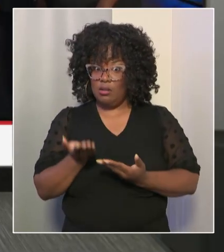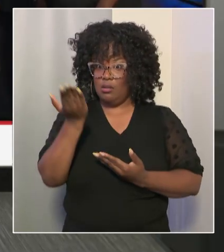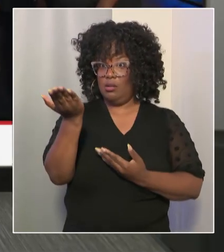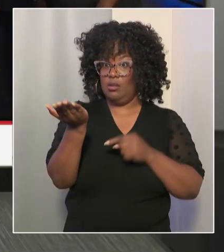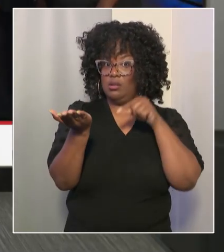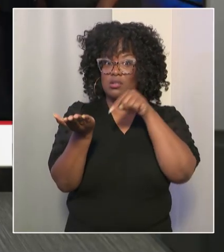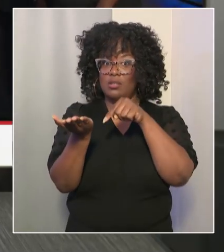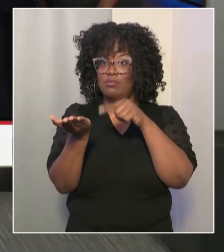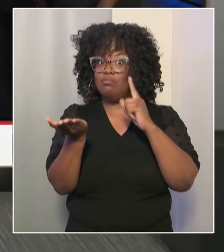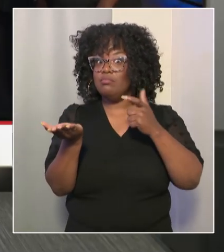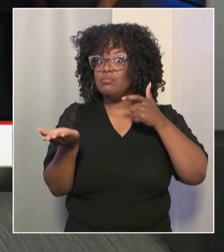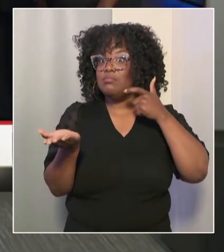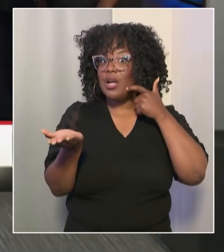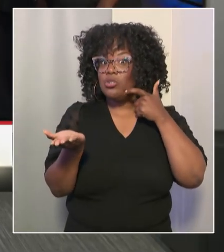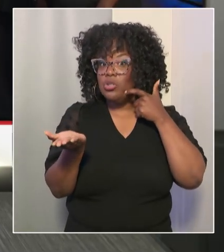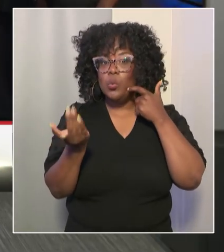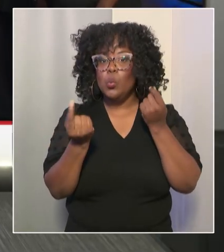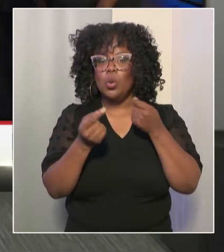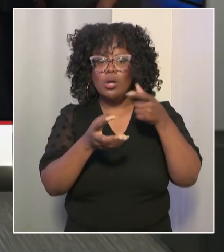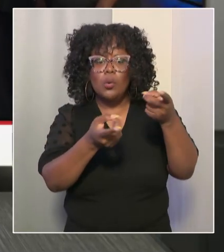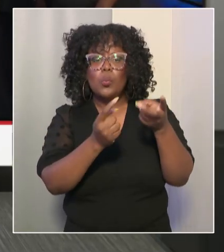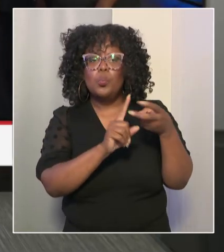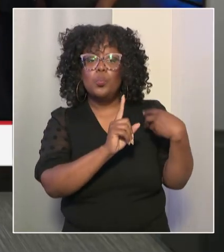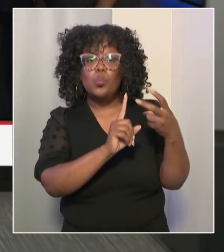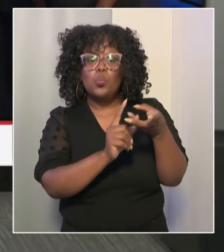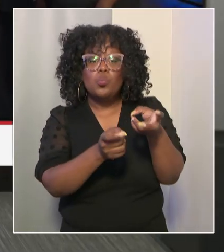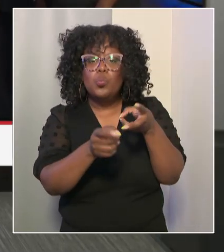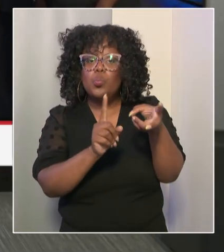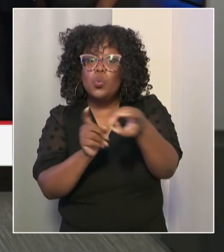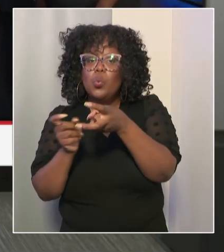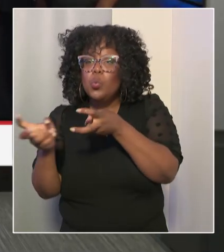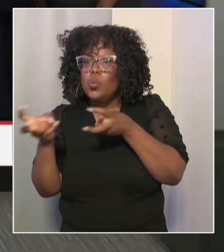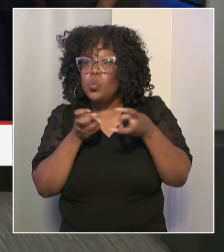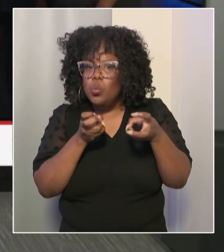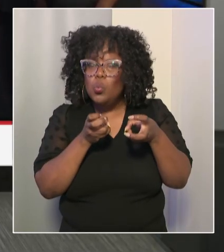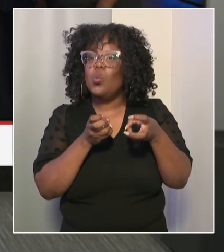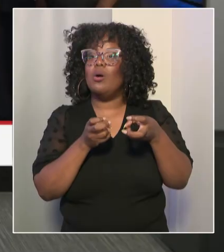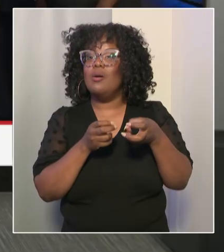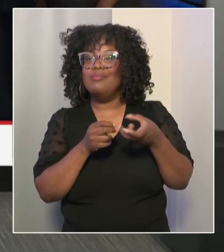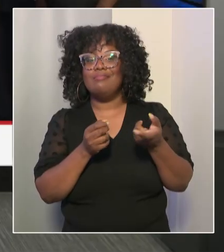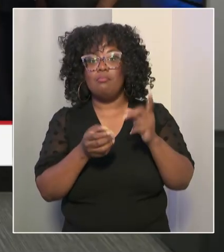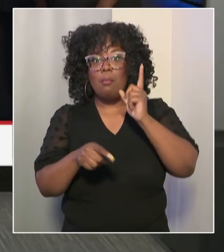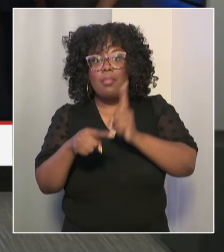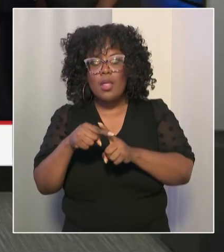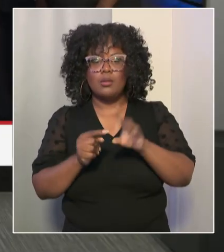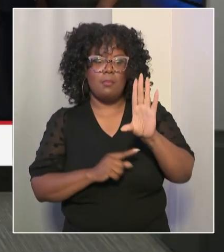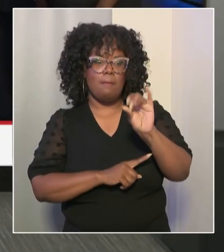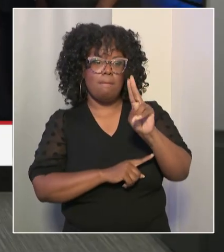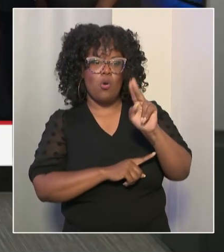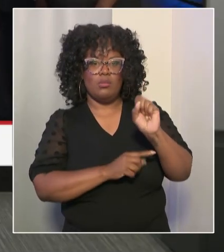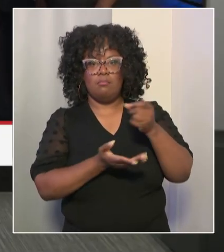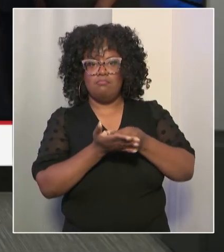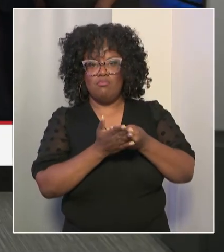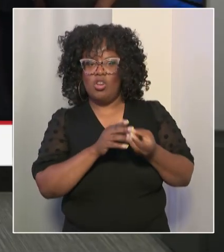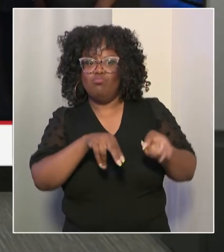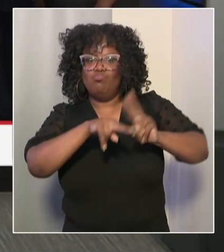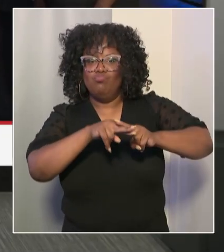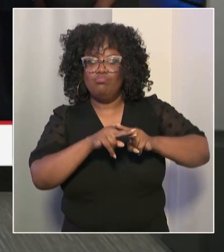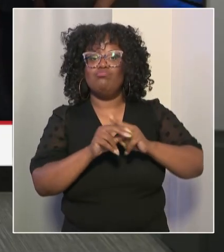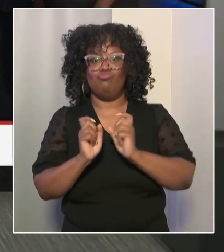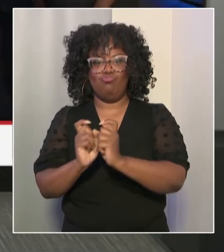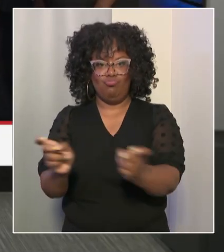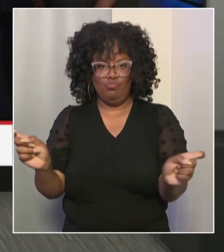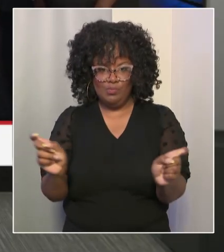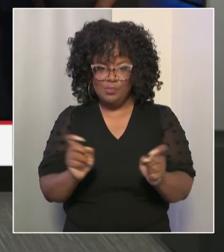enhance call taker recruitment and retention bonuses. We have one of the busiest call centers in the